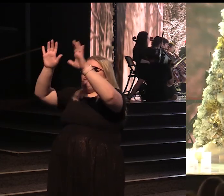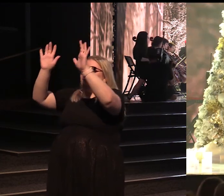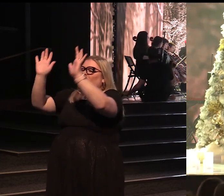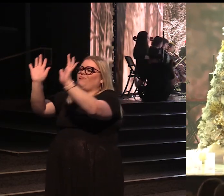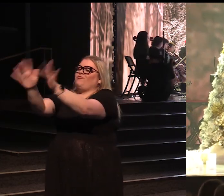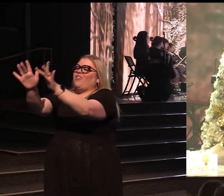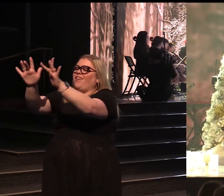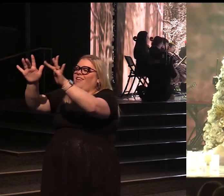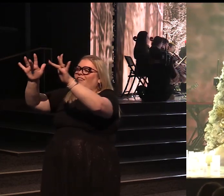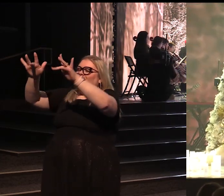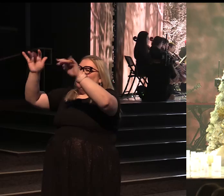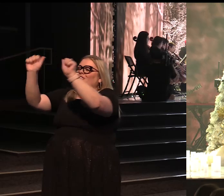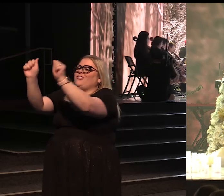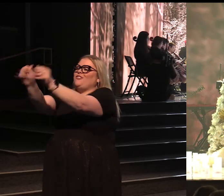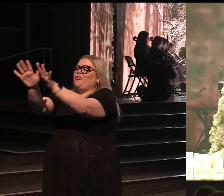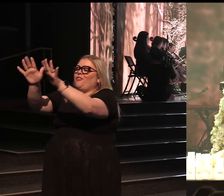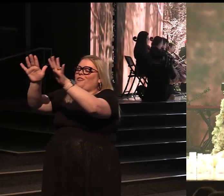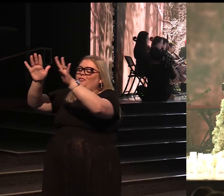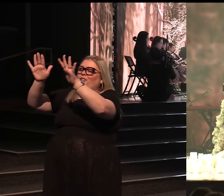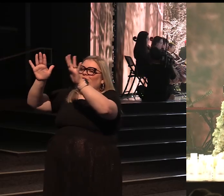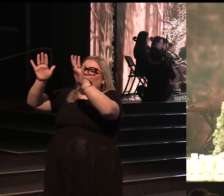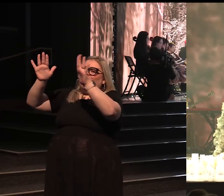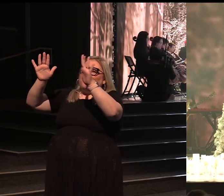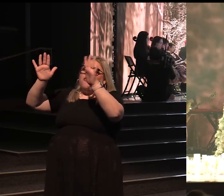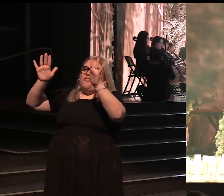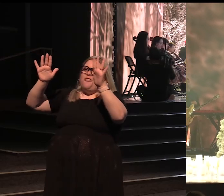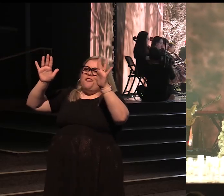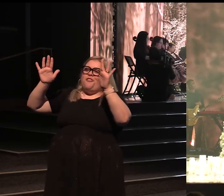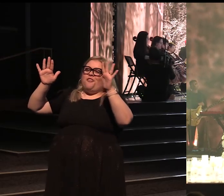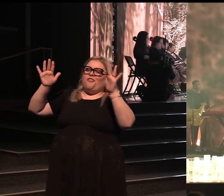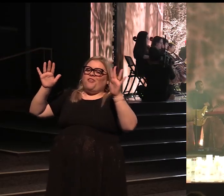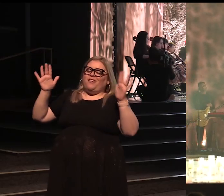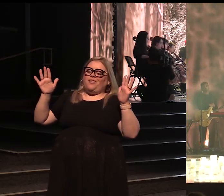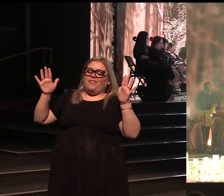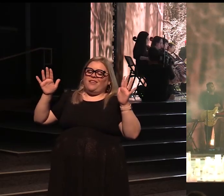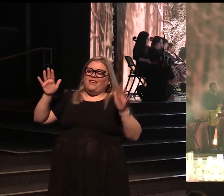on the front door.